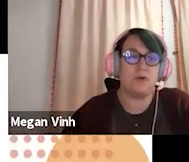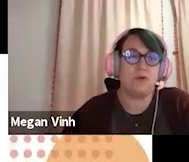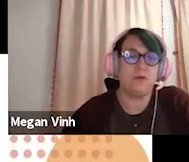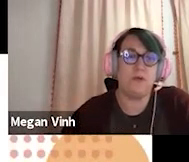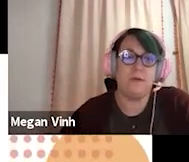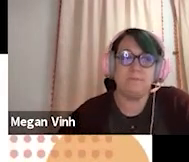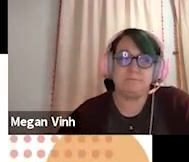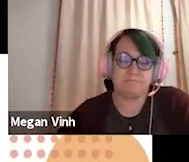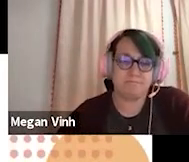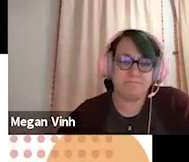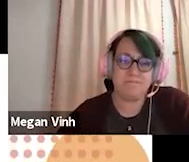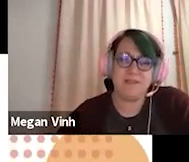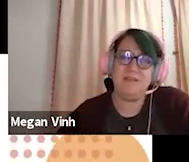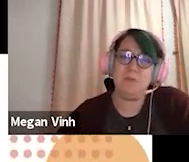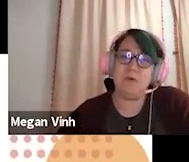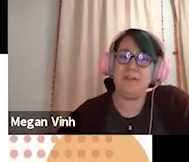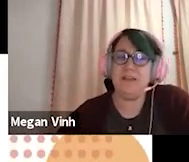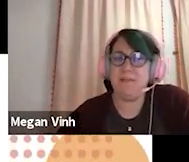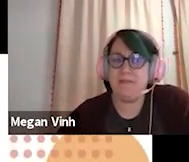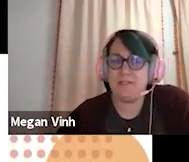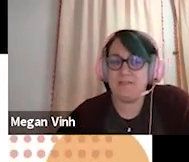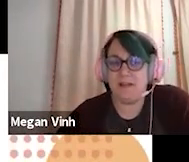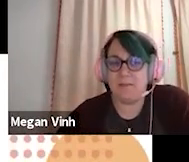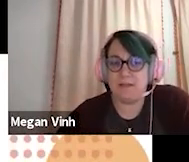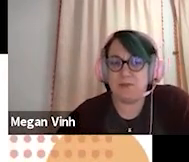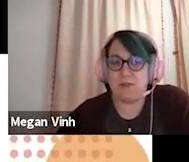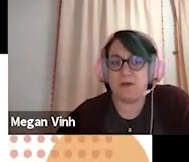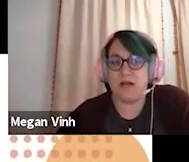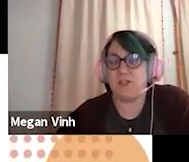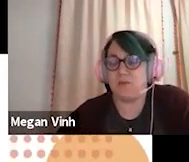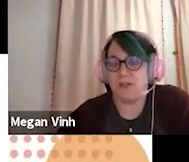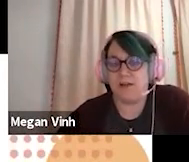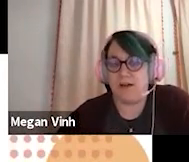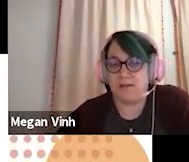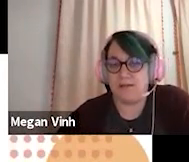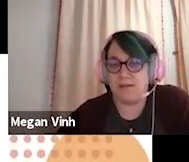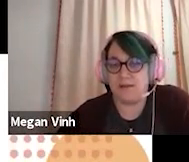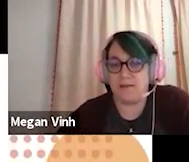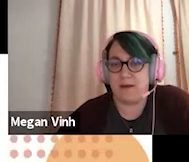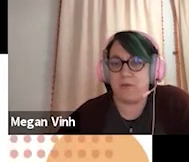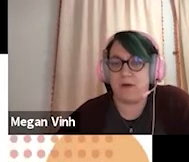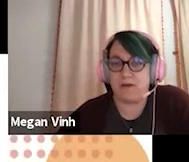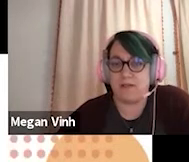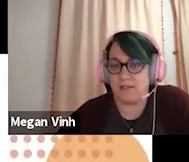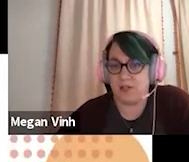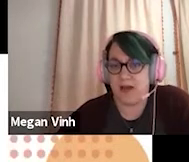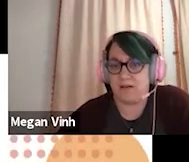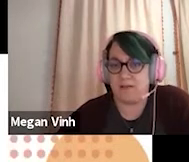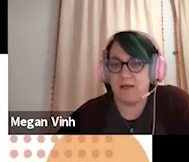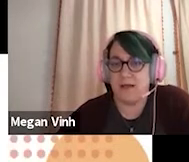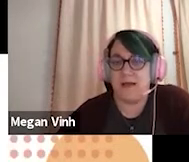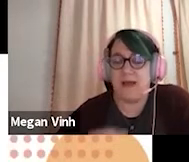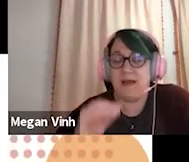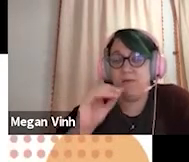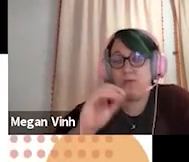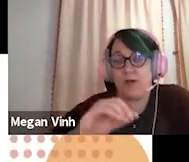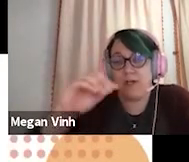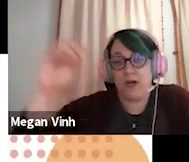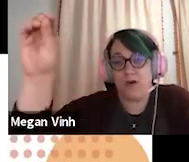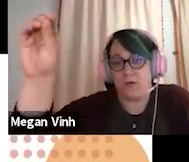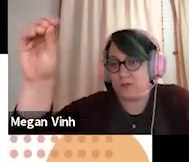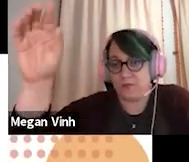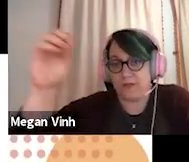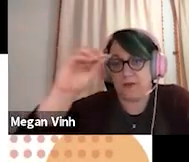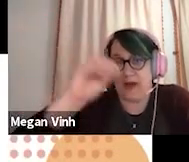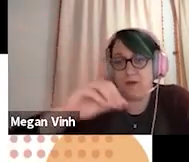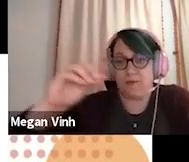are those goals? And then we're thinking about the developmental progression, which allows us to think about where is the child and where do you